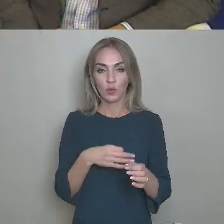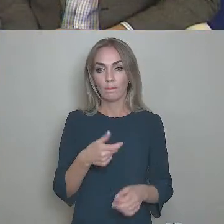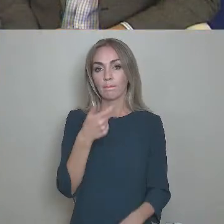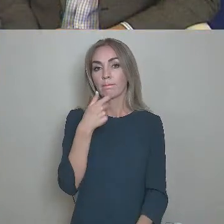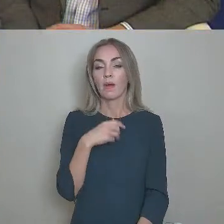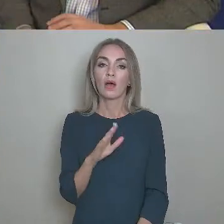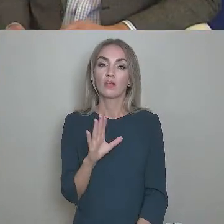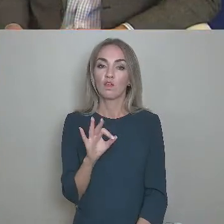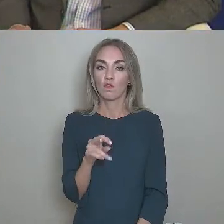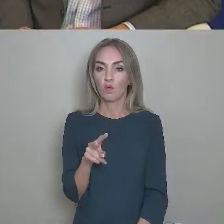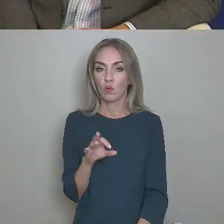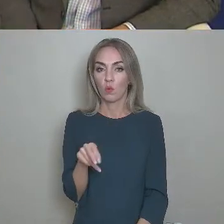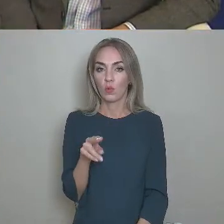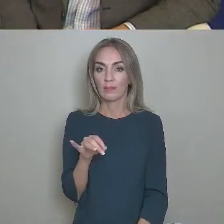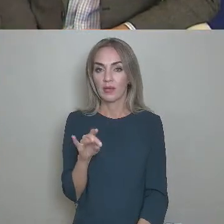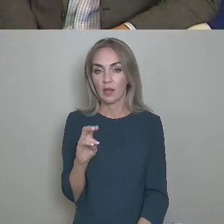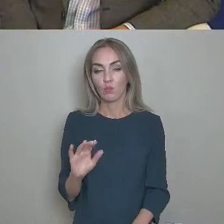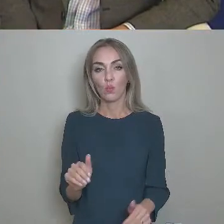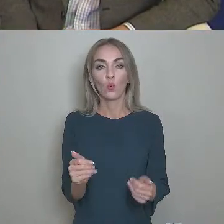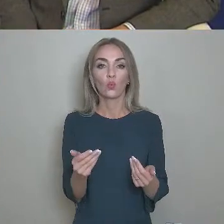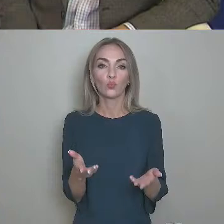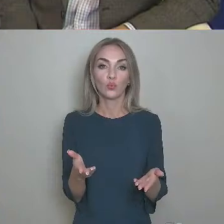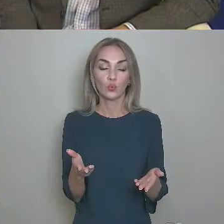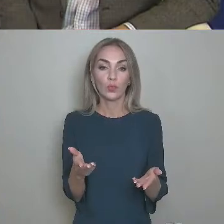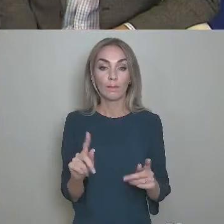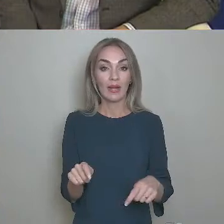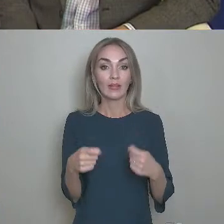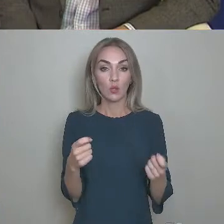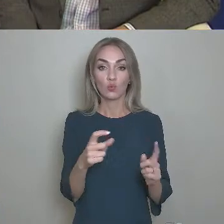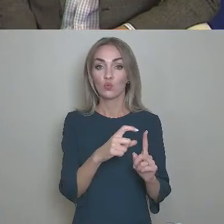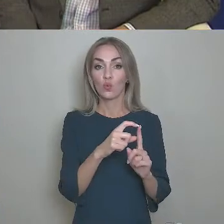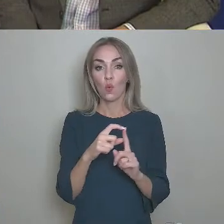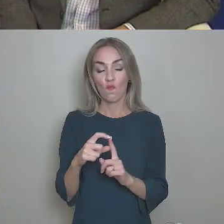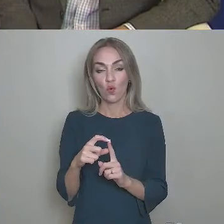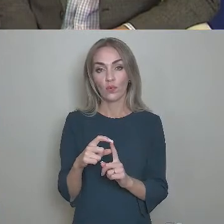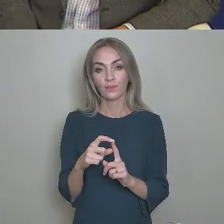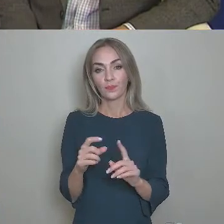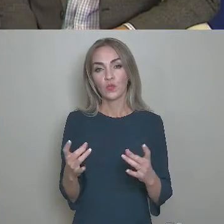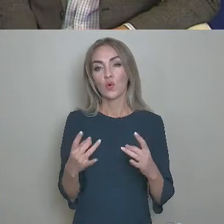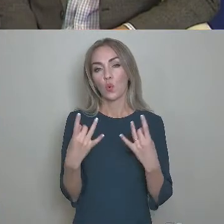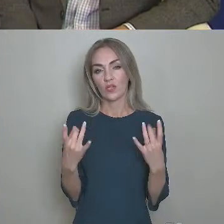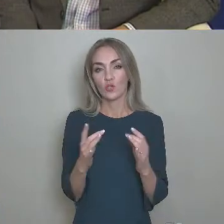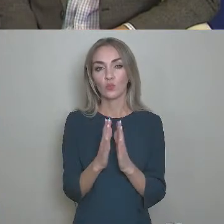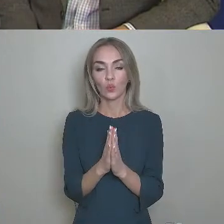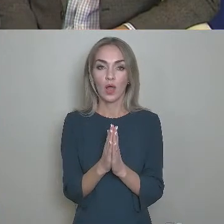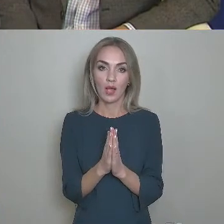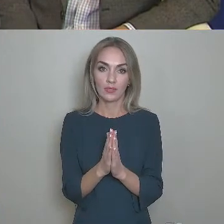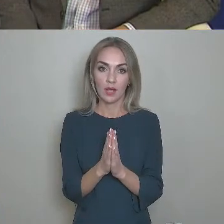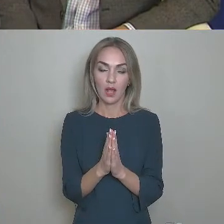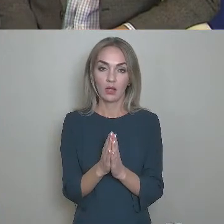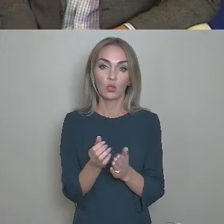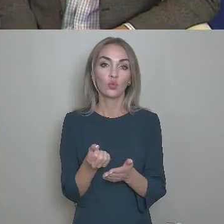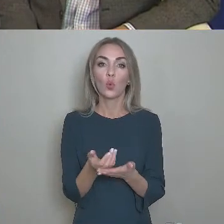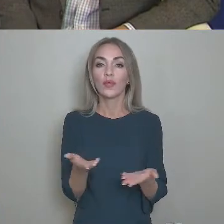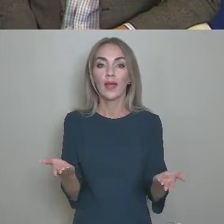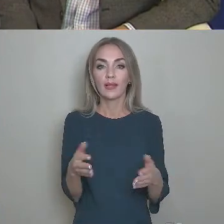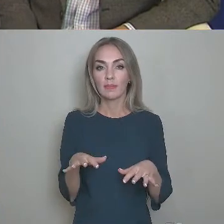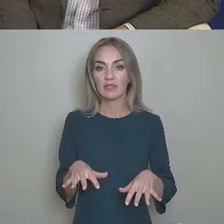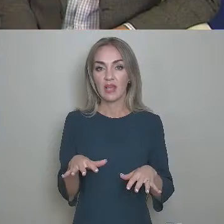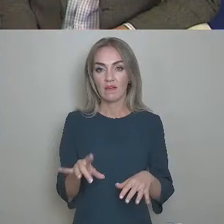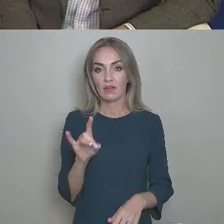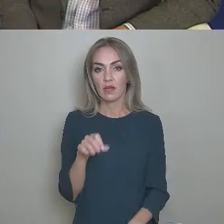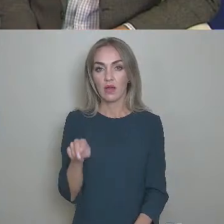And I would like to suggest that we open our discussion. Mr. Vladimir, please, I would like to give the floor to you, and please tell us